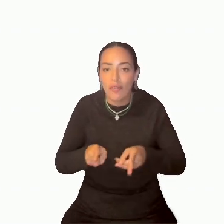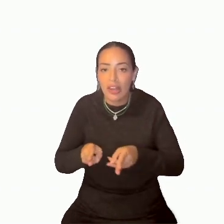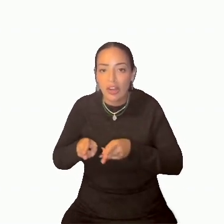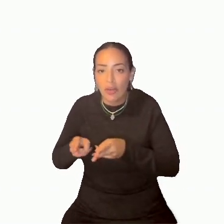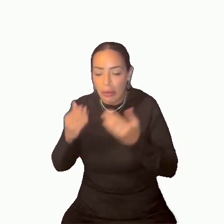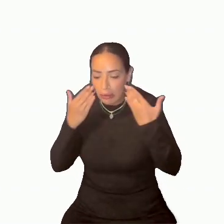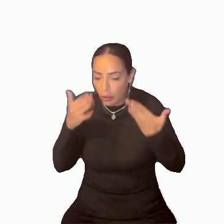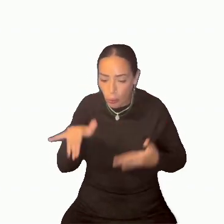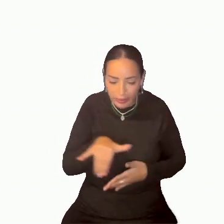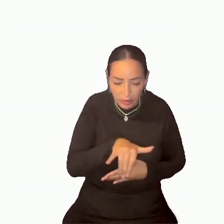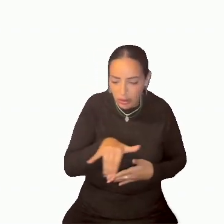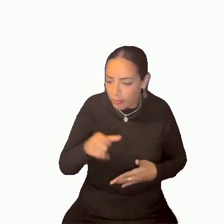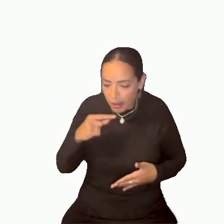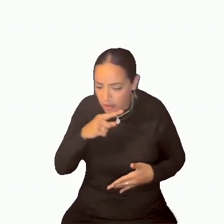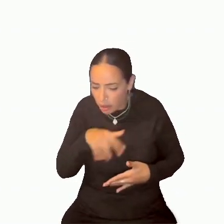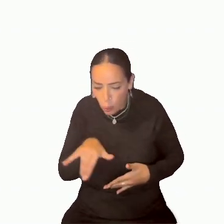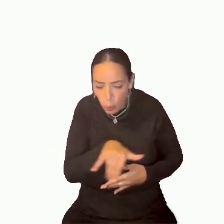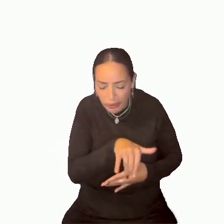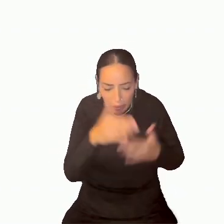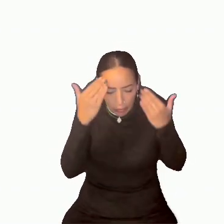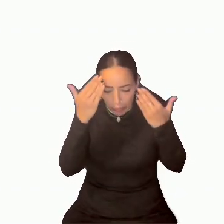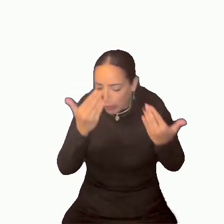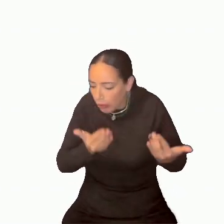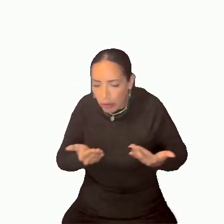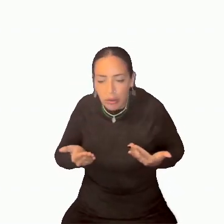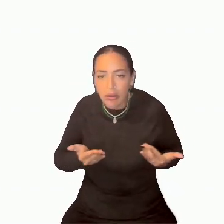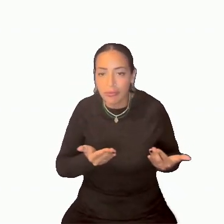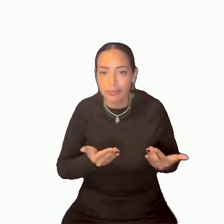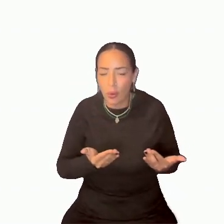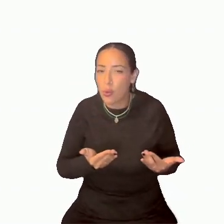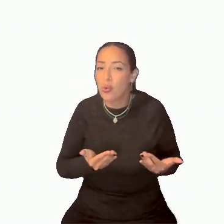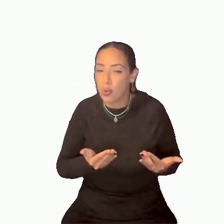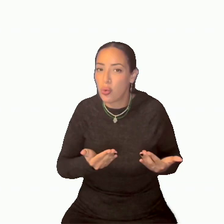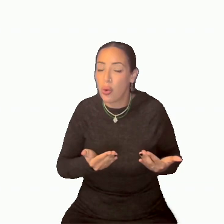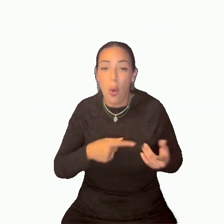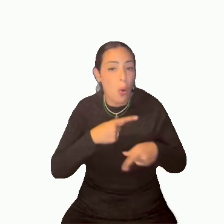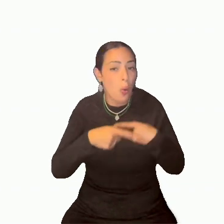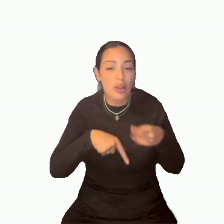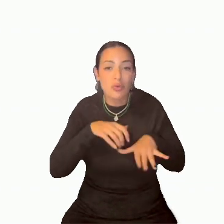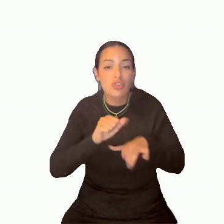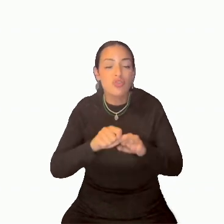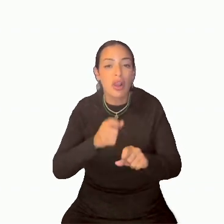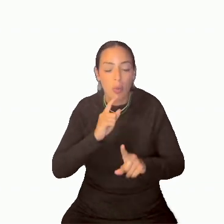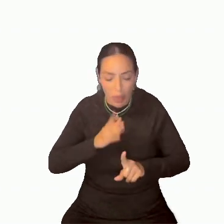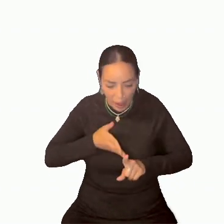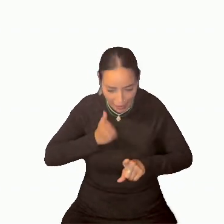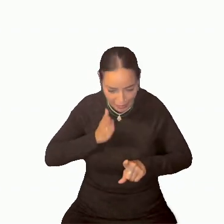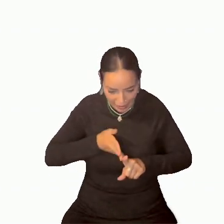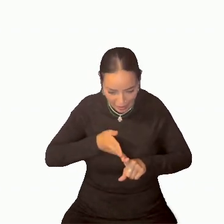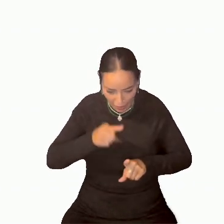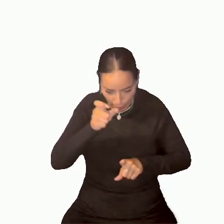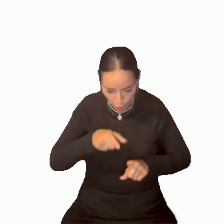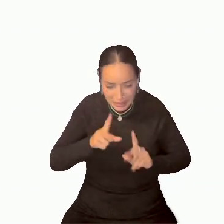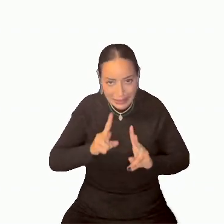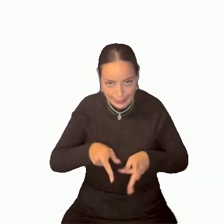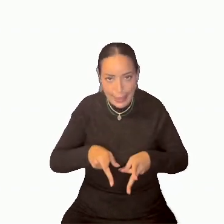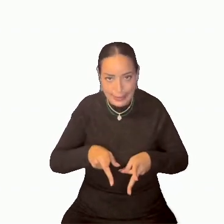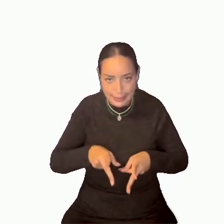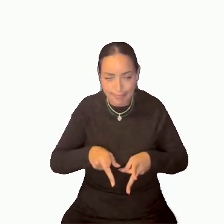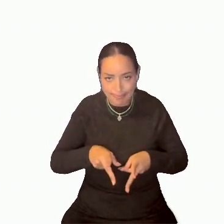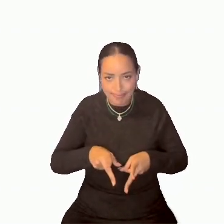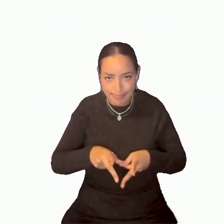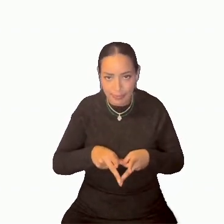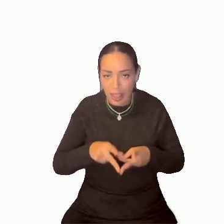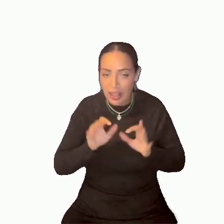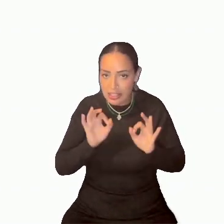their son. There will always be challenges around identification in the immediate aftermath of a death,